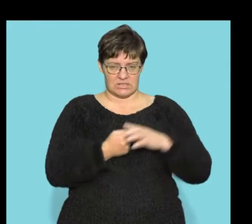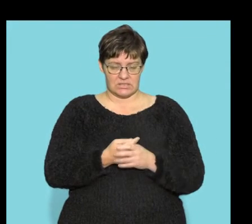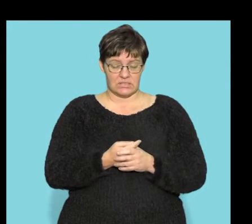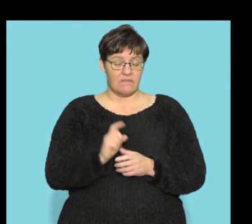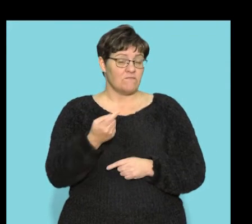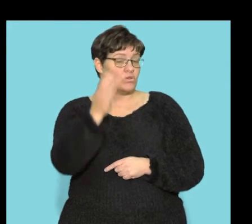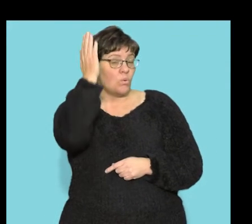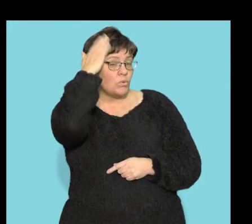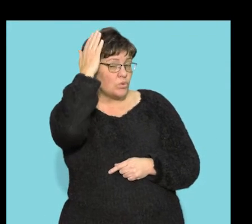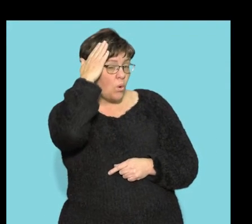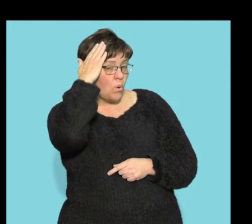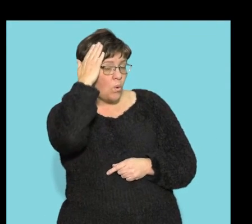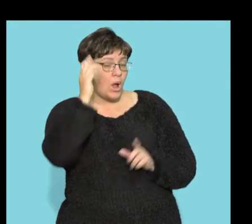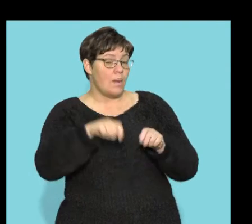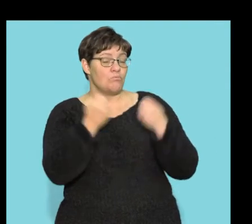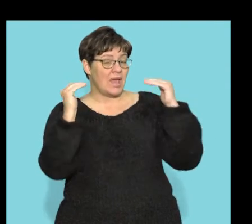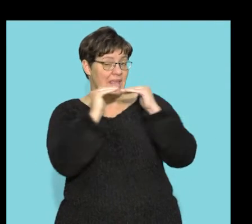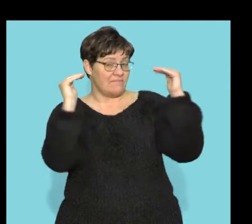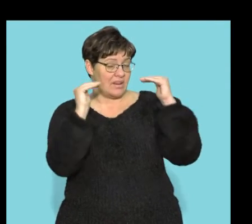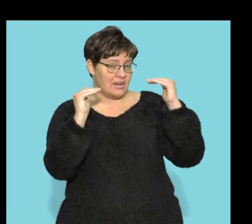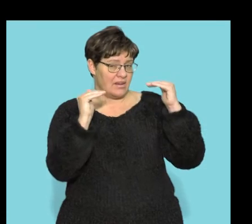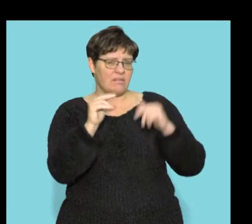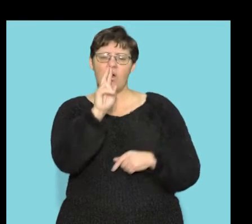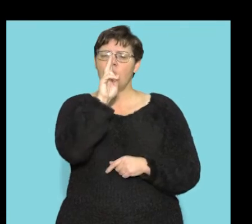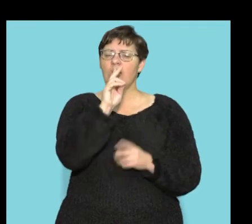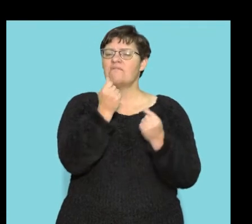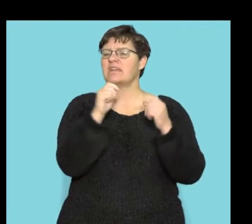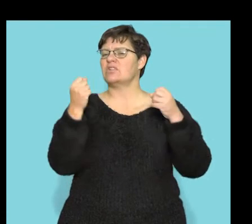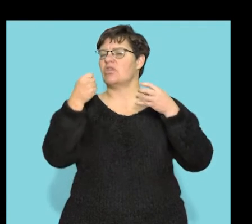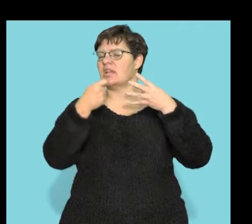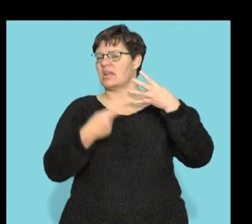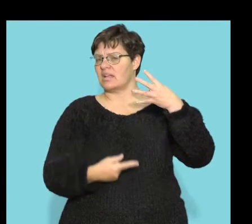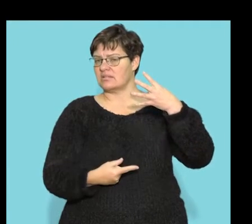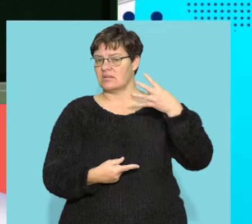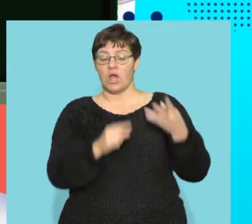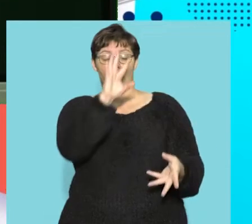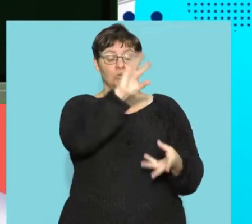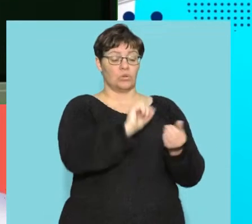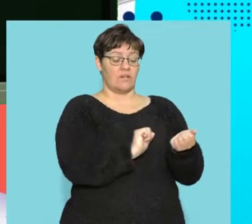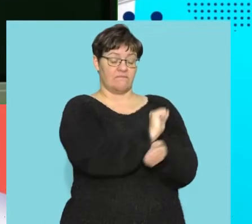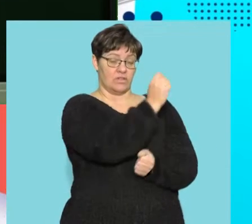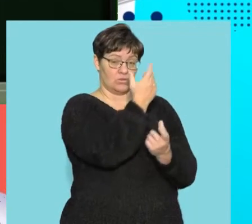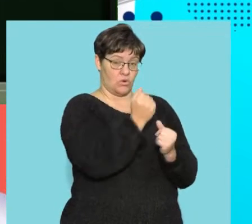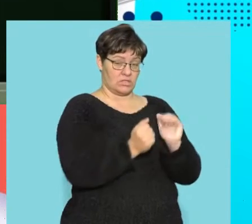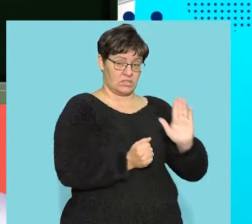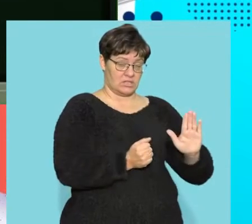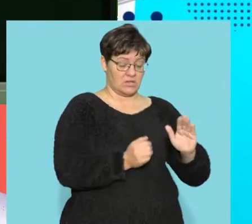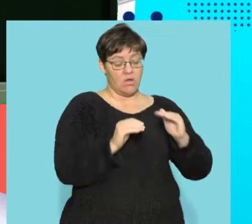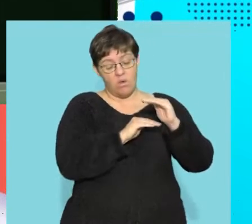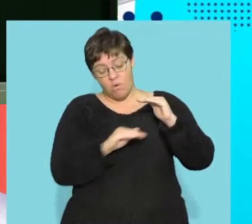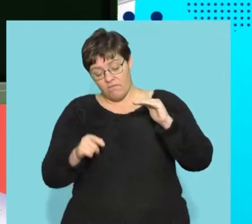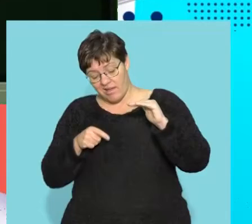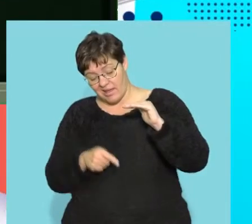know? What's our break-even point? Let's look at the financial indicator. It's your total fixed cost, right, over